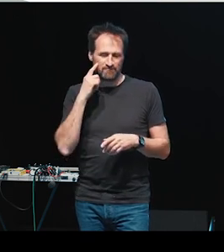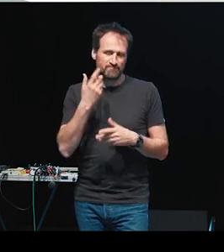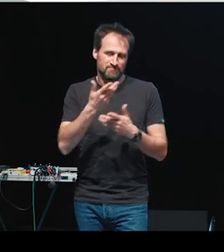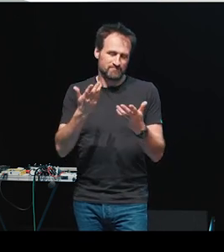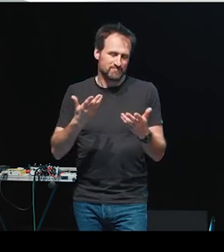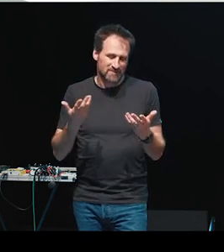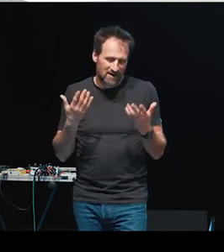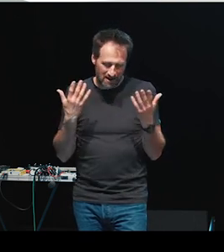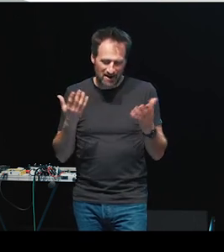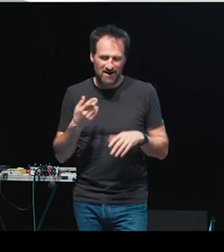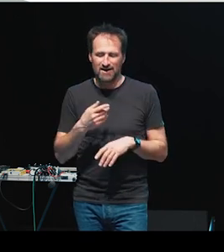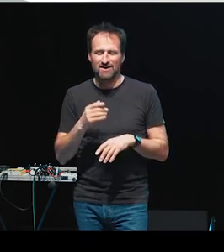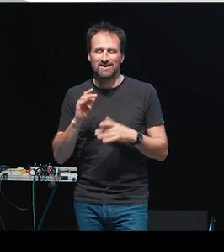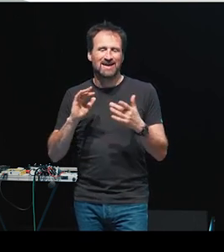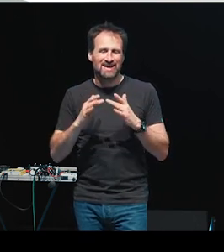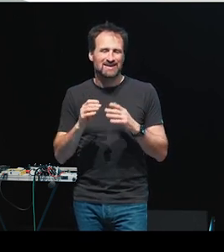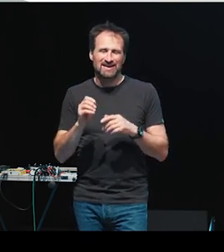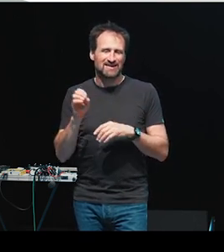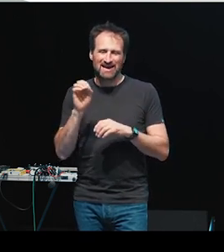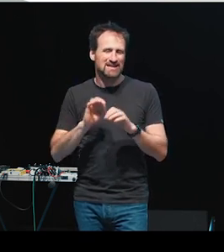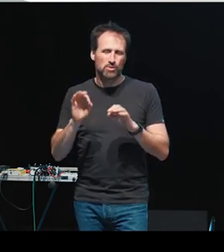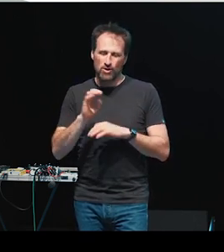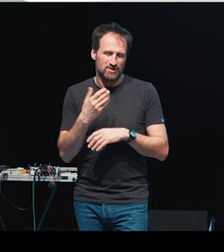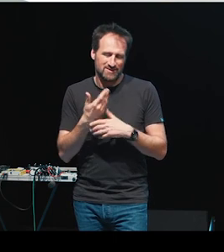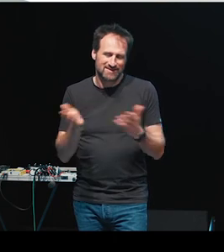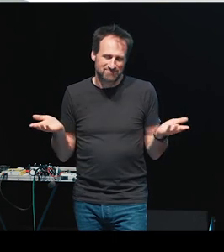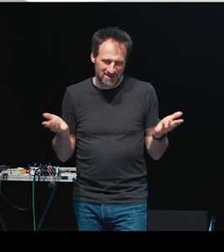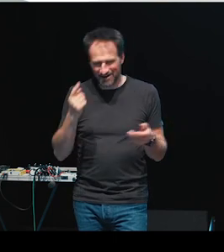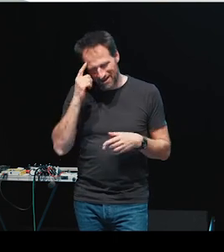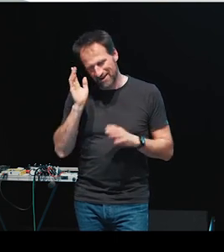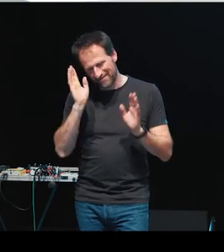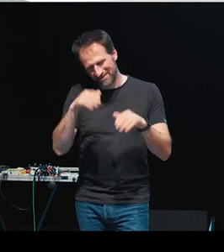that you can't use it in Internet Explorer.